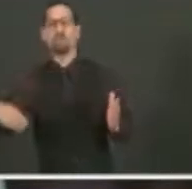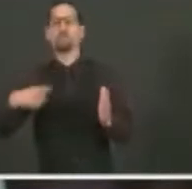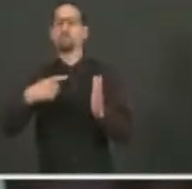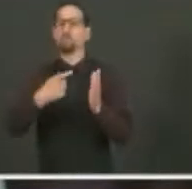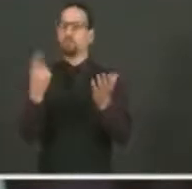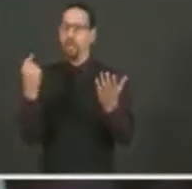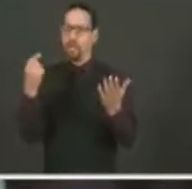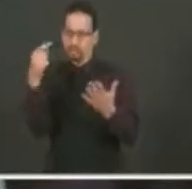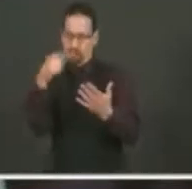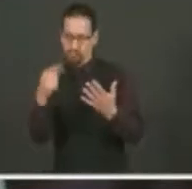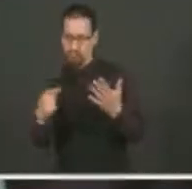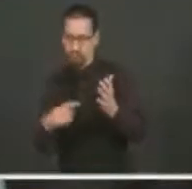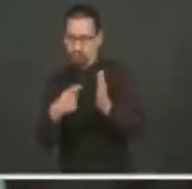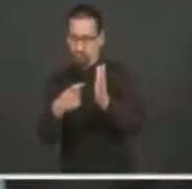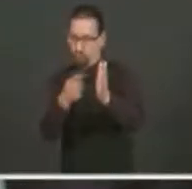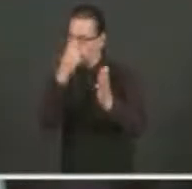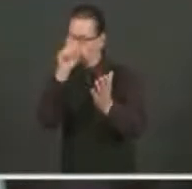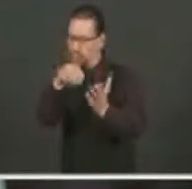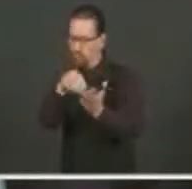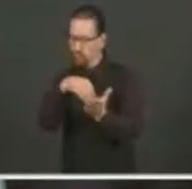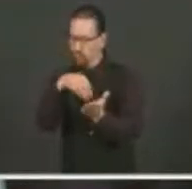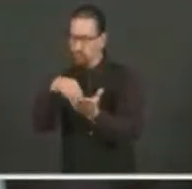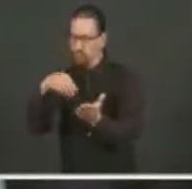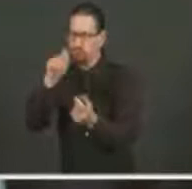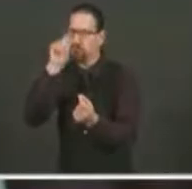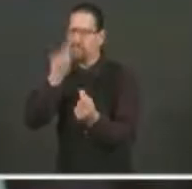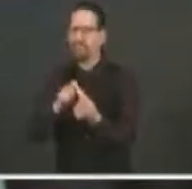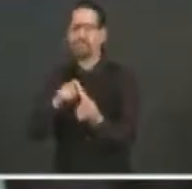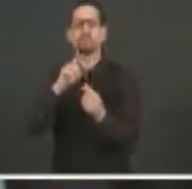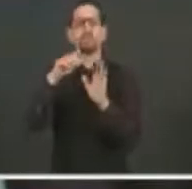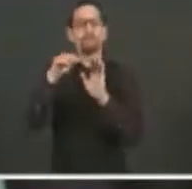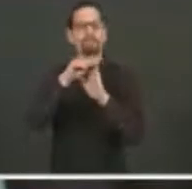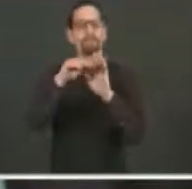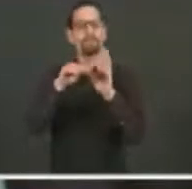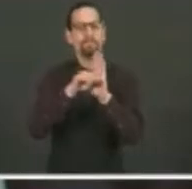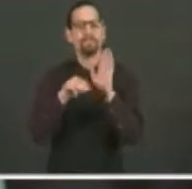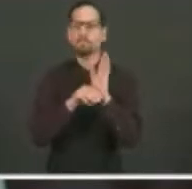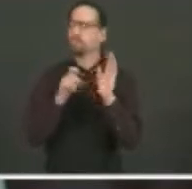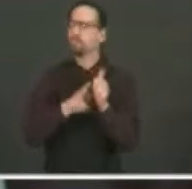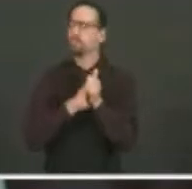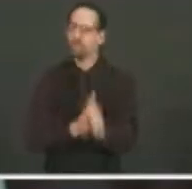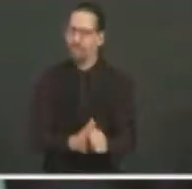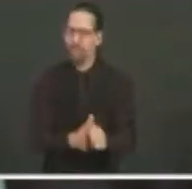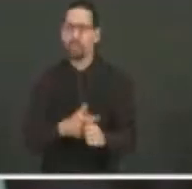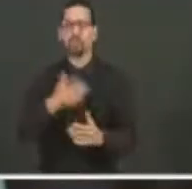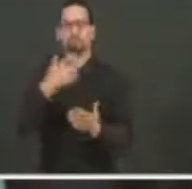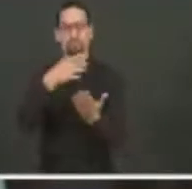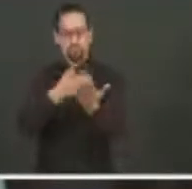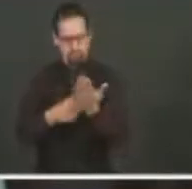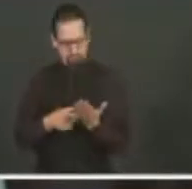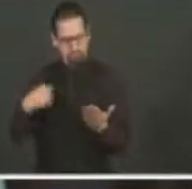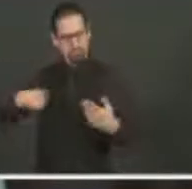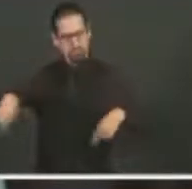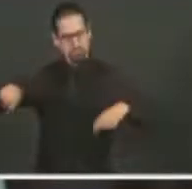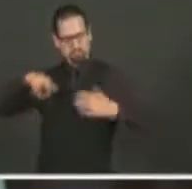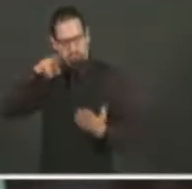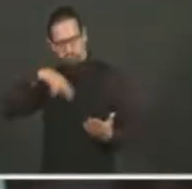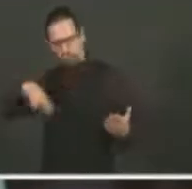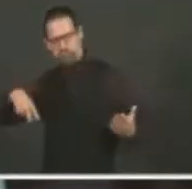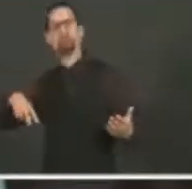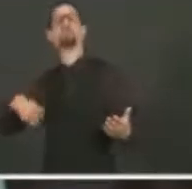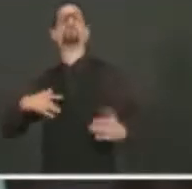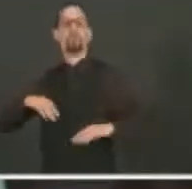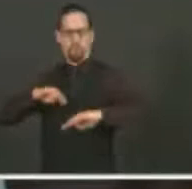us in writing a specific plan so we can have confidence that you're going to keep everybody safe. I also